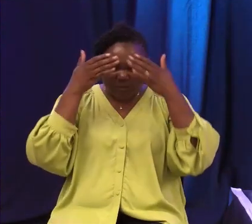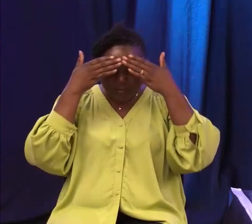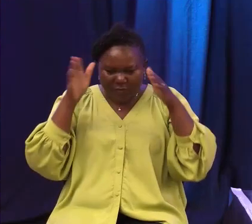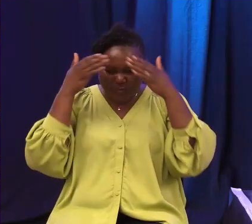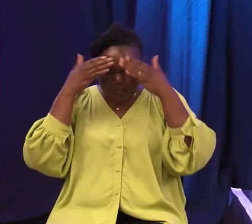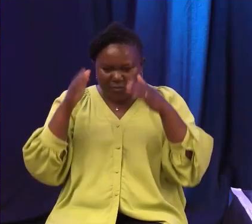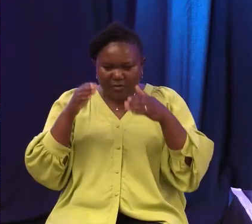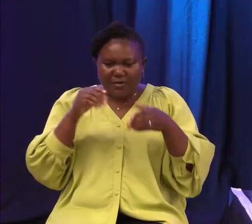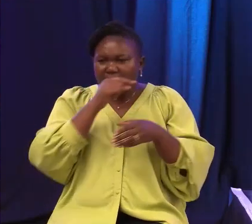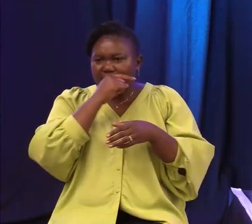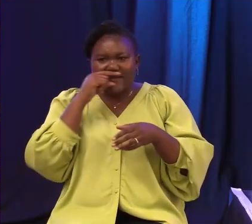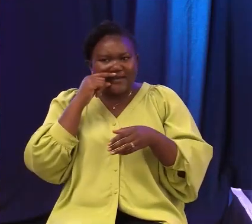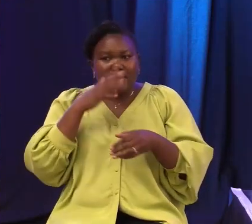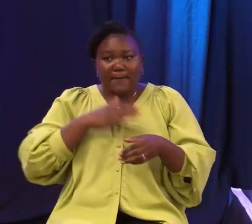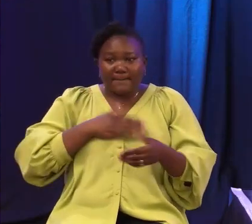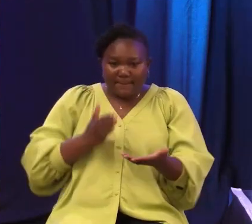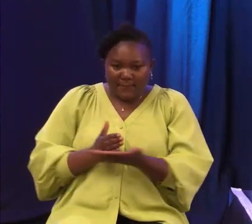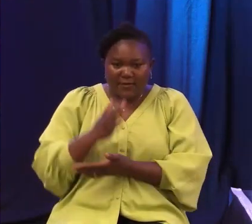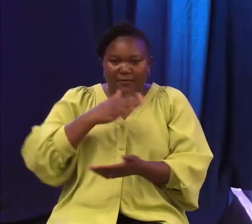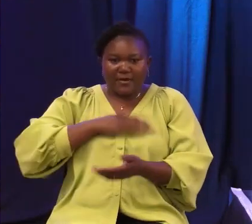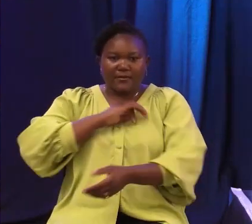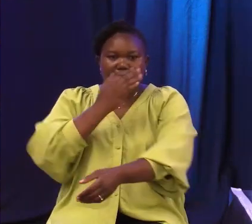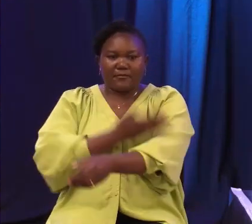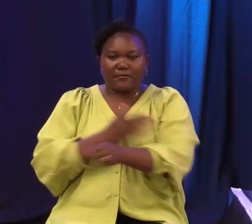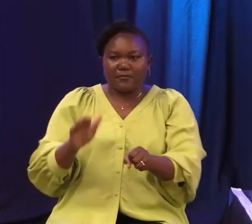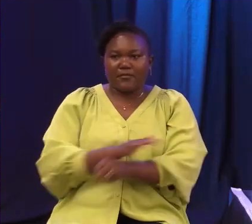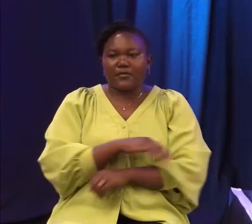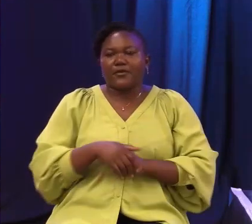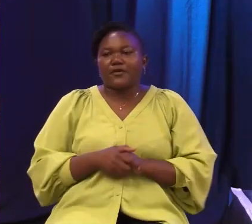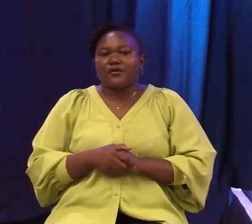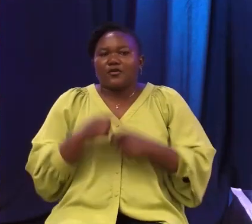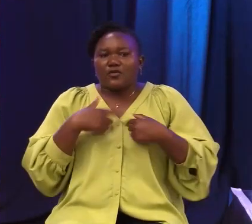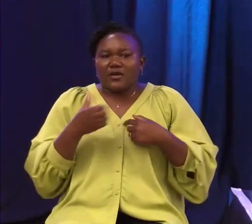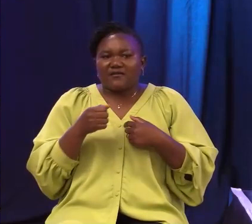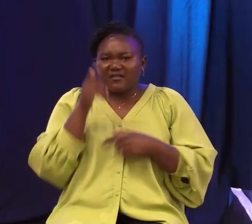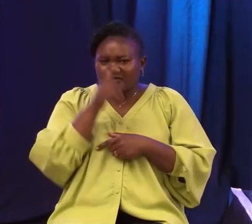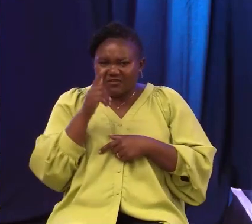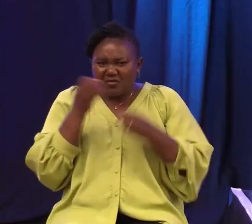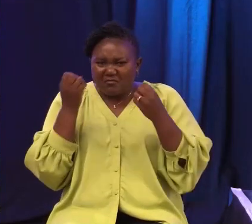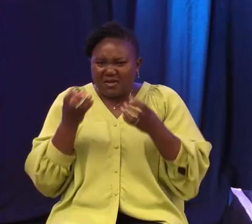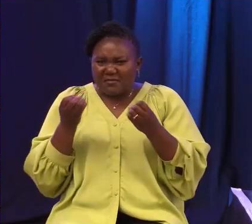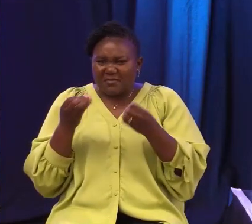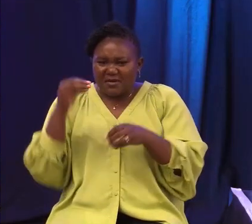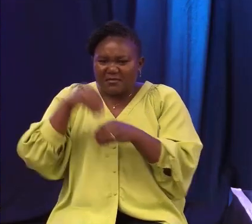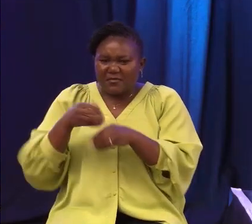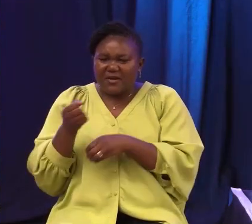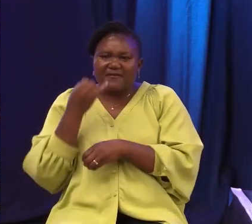called My Rights Are My Superpowers, where we had a series of videos that contain information pertaining